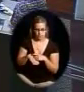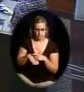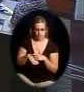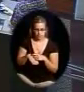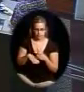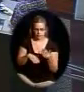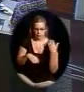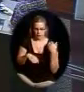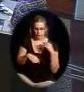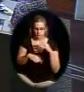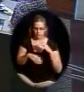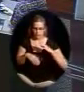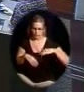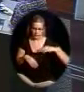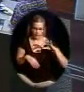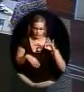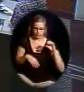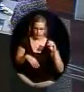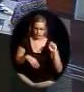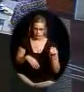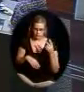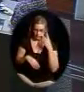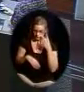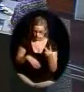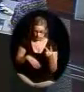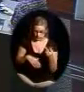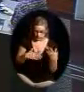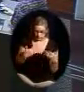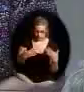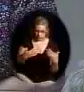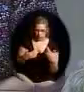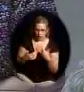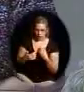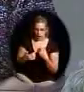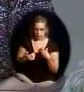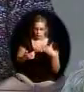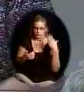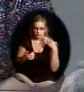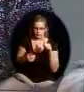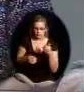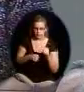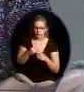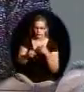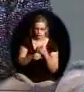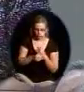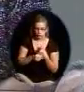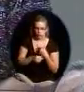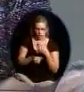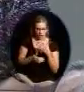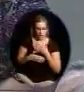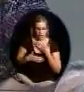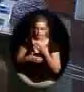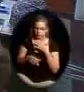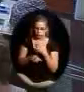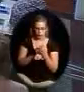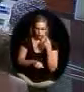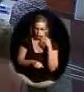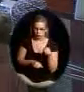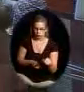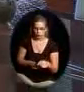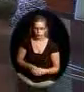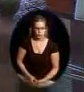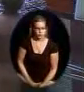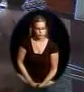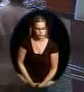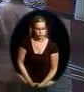know, go back into the late 90s, just so we can see what those trends are. I think I go 10 years back. I'd be happy to get Great, that 10 for you. years would be great. And, you know, similarly on the